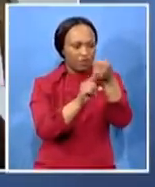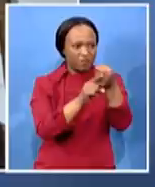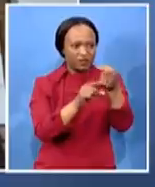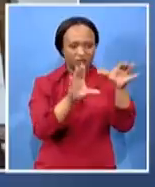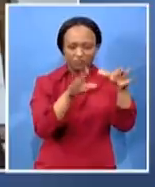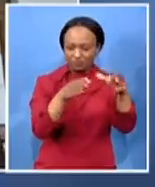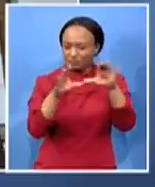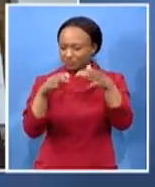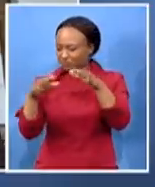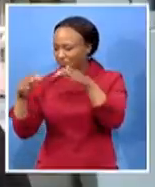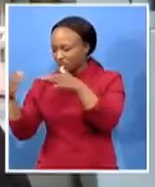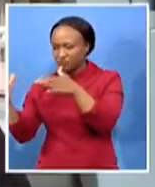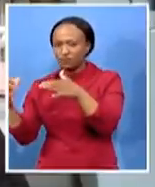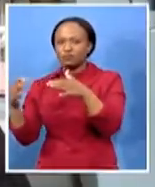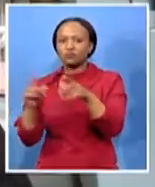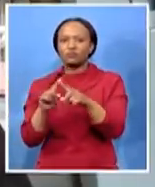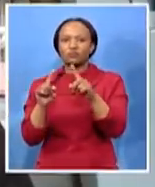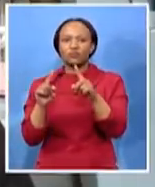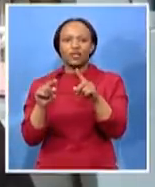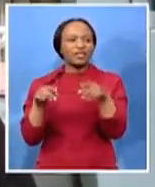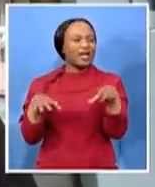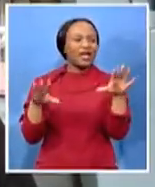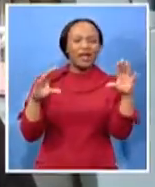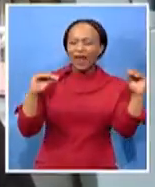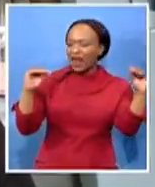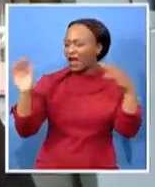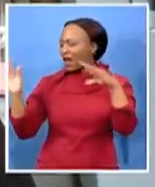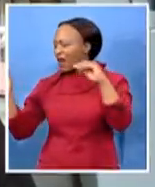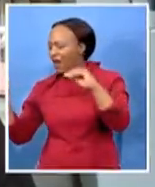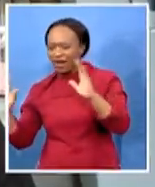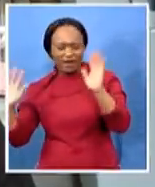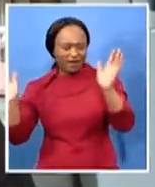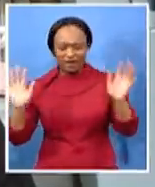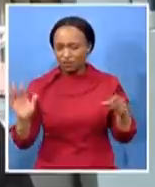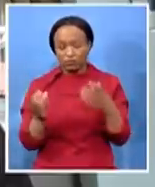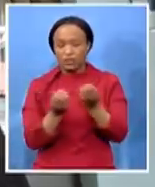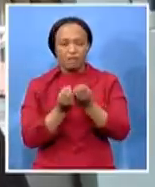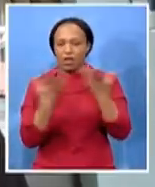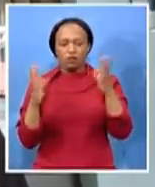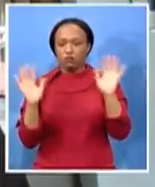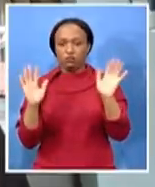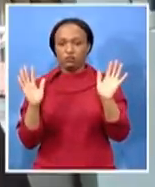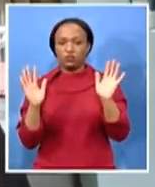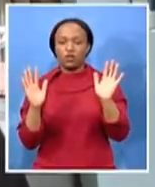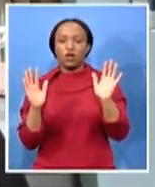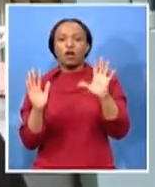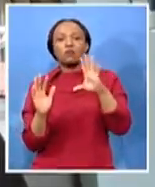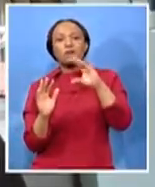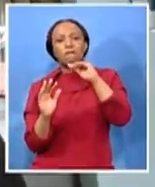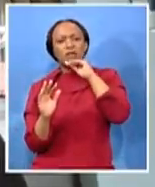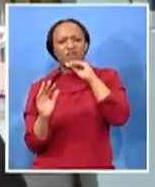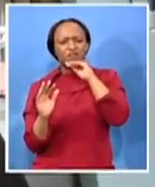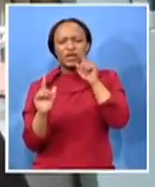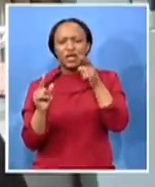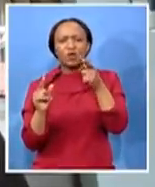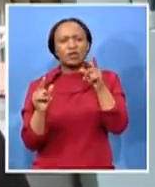there are just too many to be meaningful and effective, right? They must just accept. Everybody who thinks carries